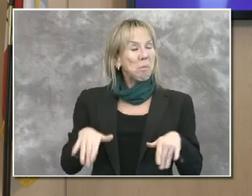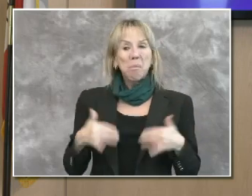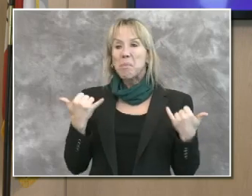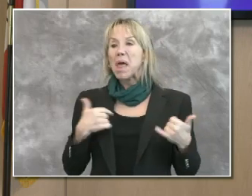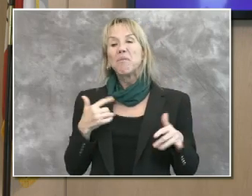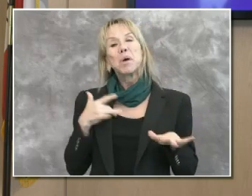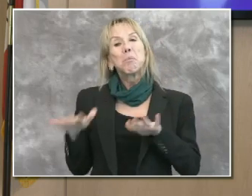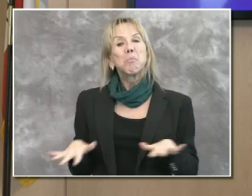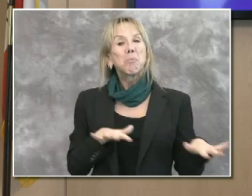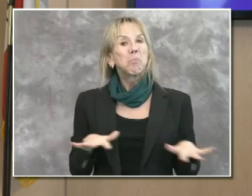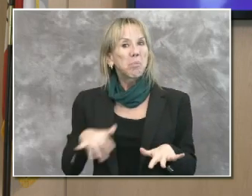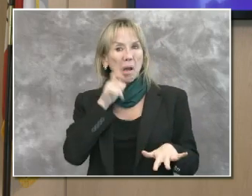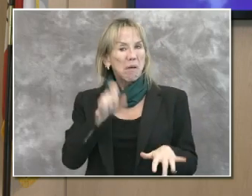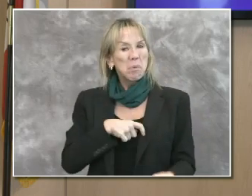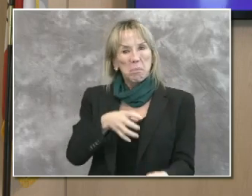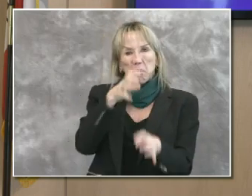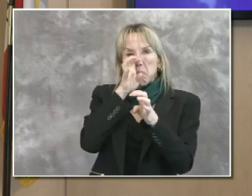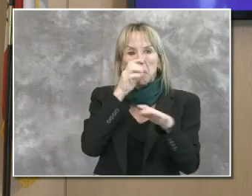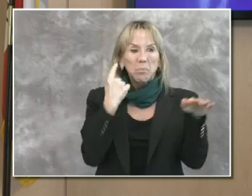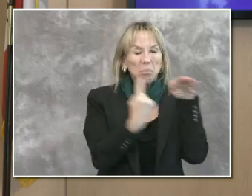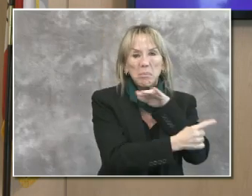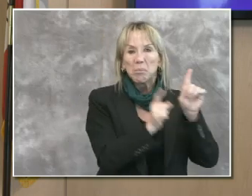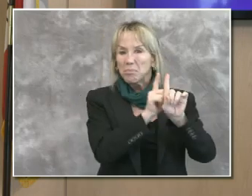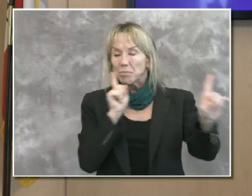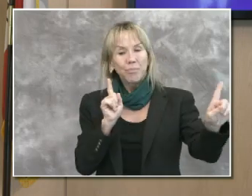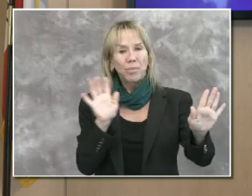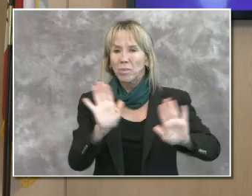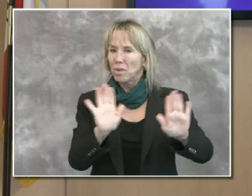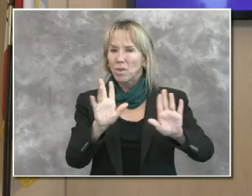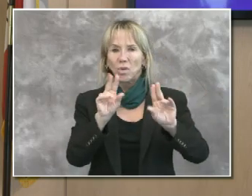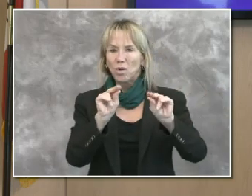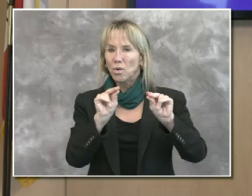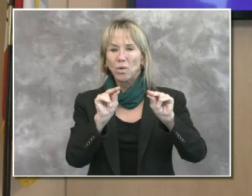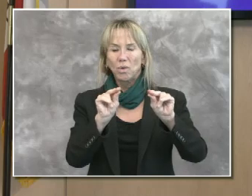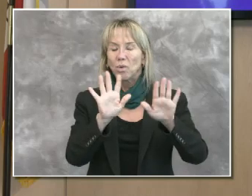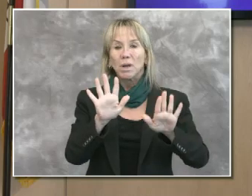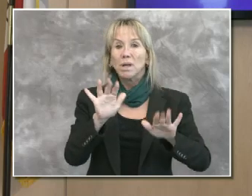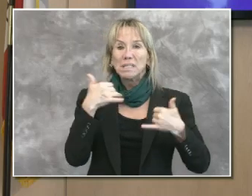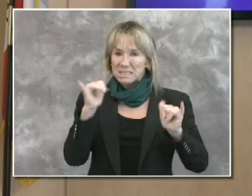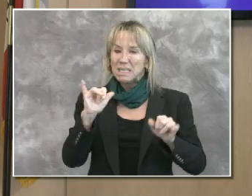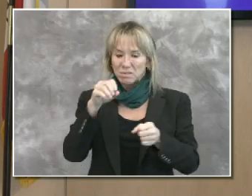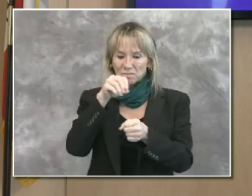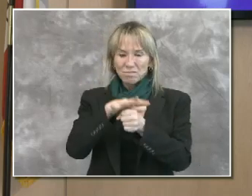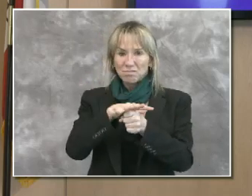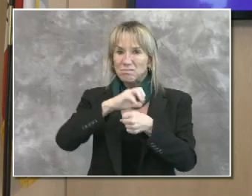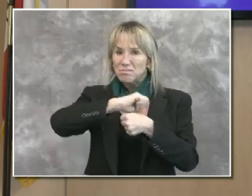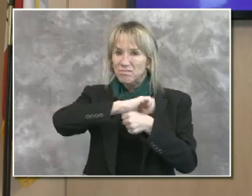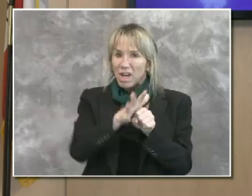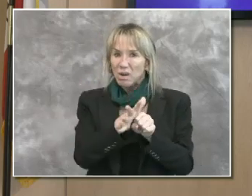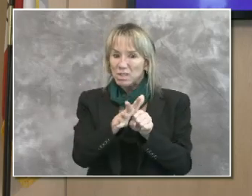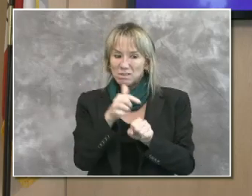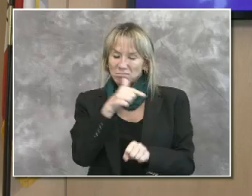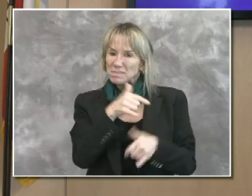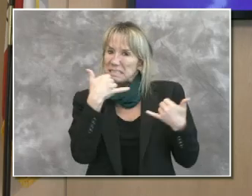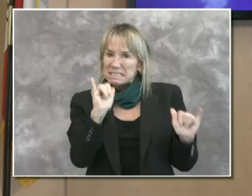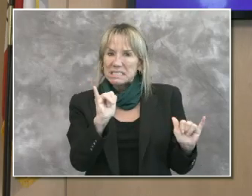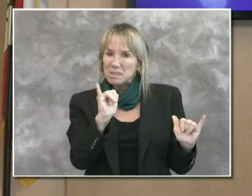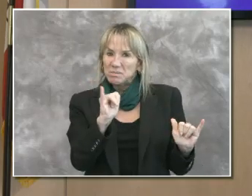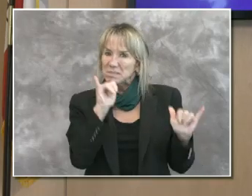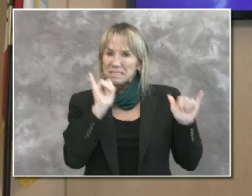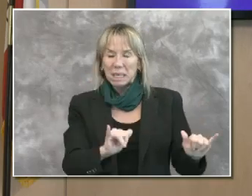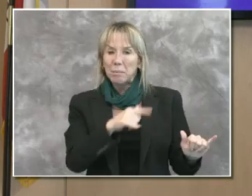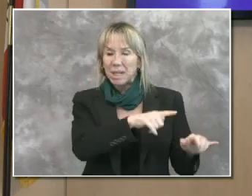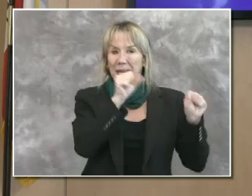of complacency that we are through this. The virus has not changed. The level of transmission that